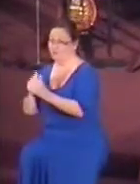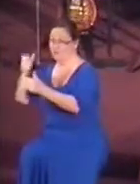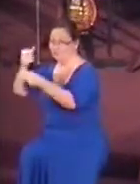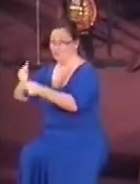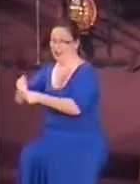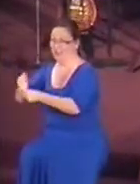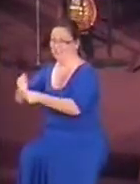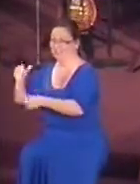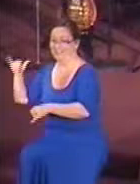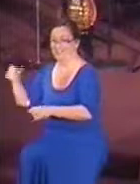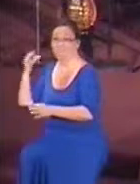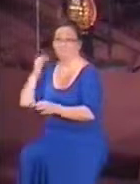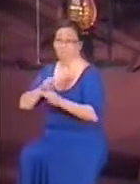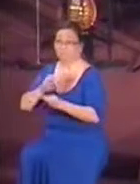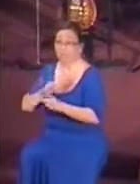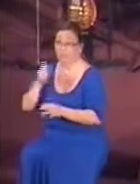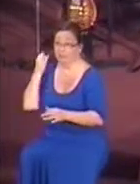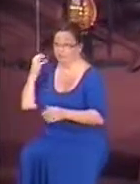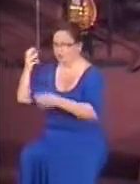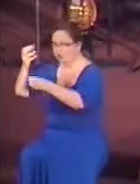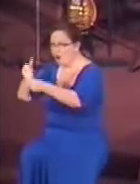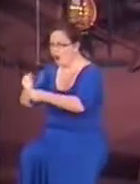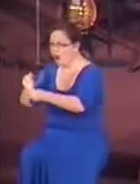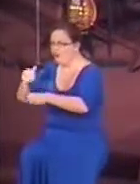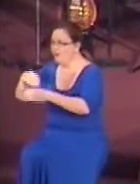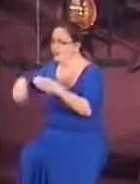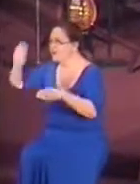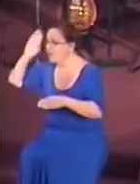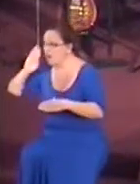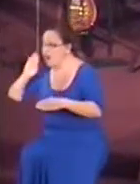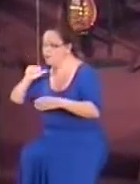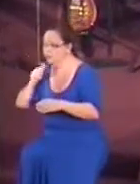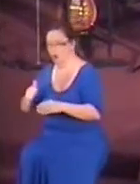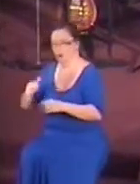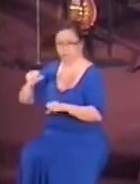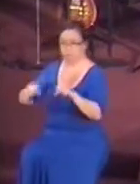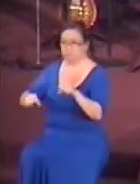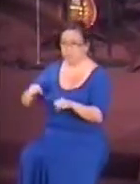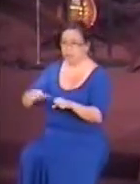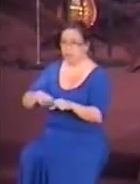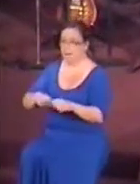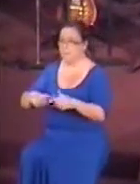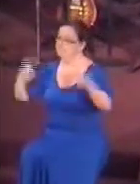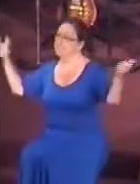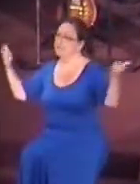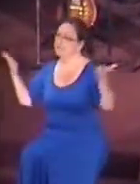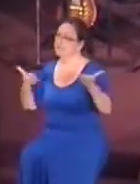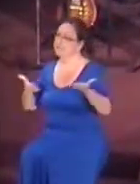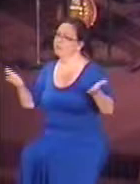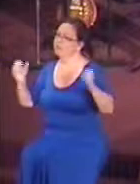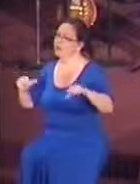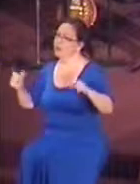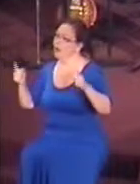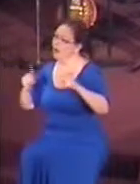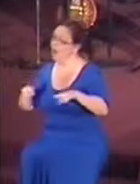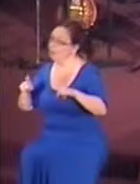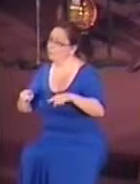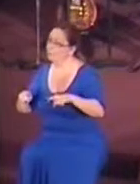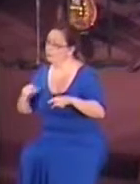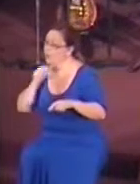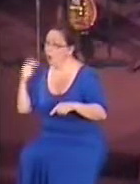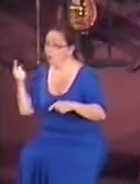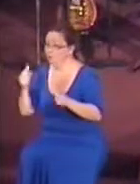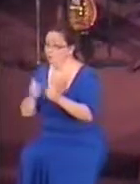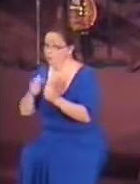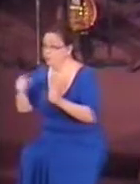is. If you are willing to place your confidence and your trust in me and do not doubt, big things can happen, not only with you, but for this